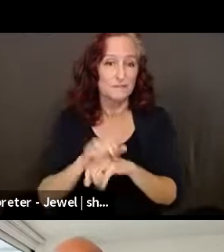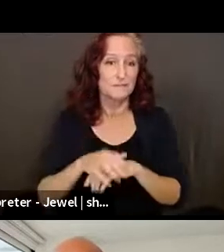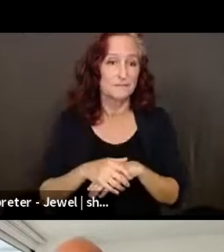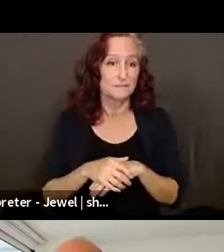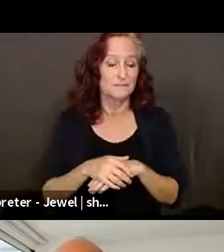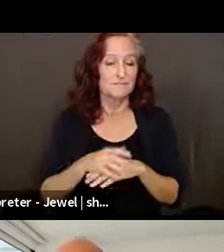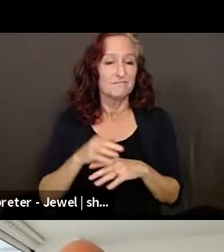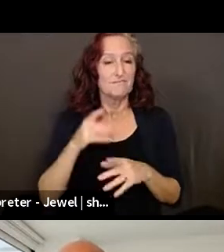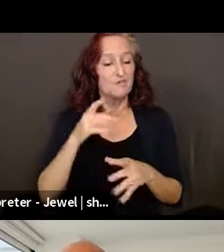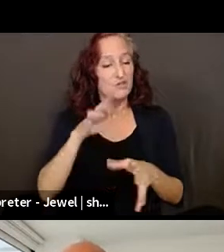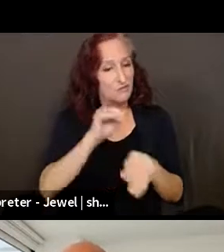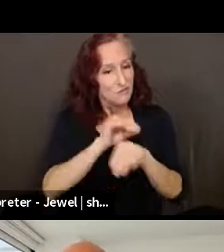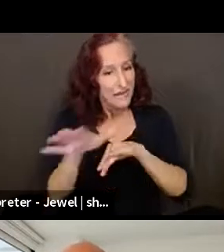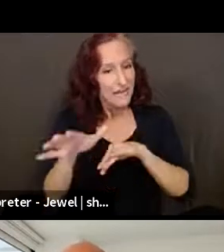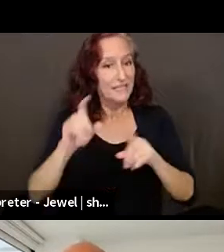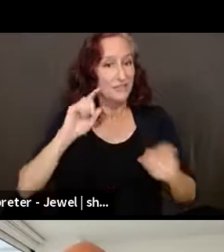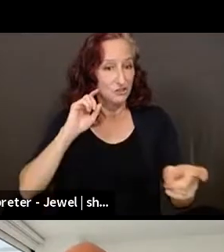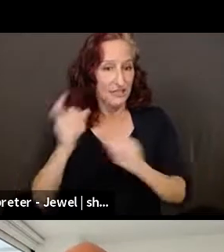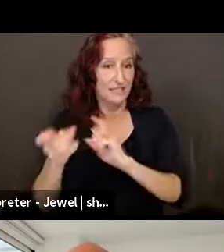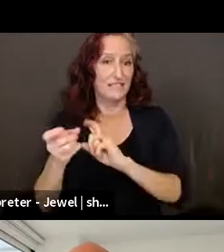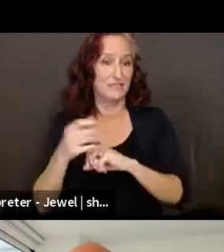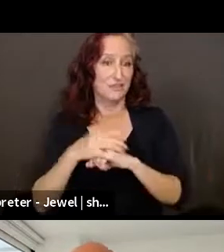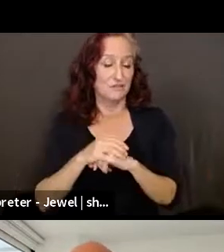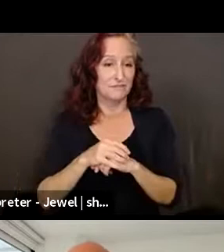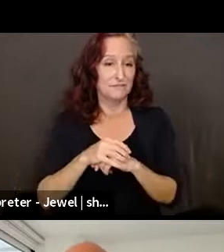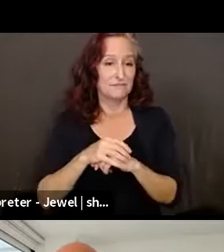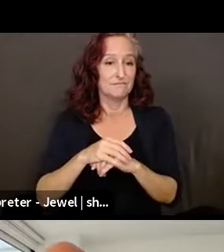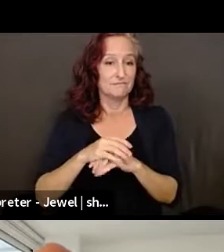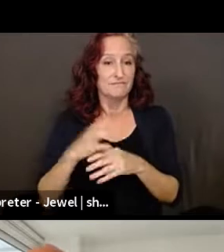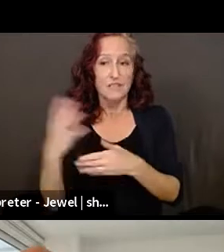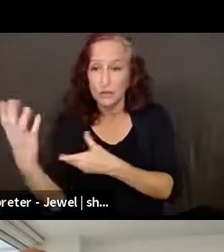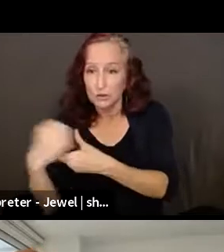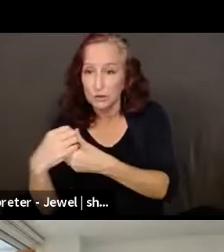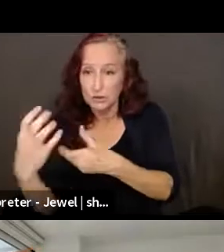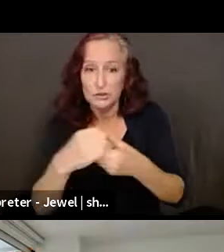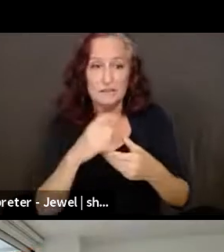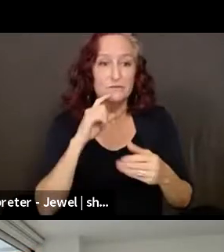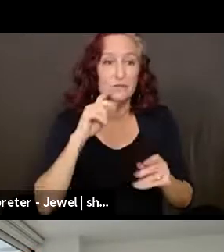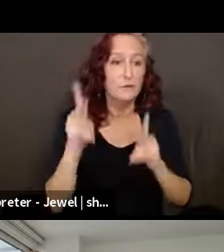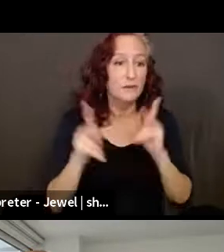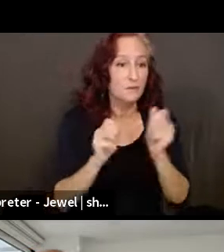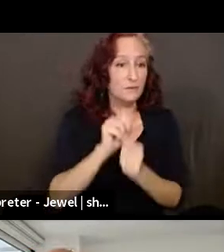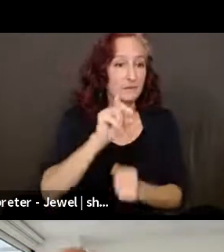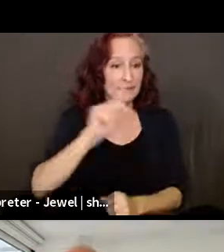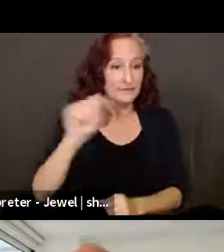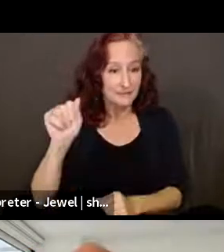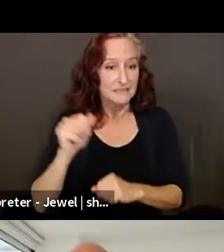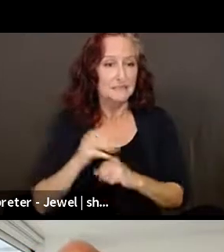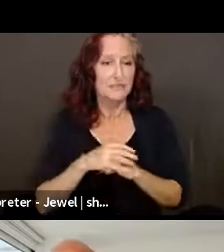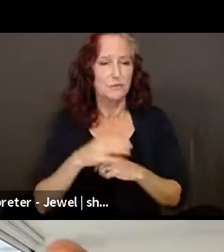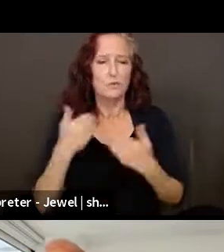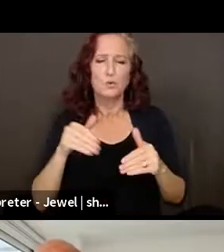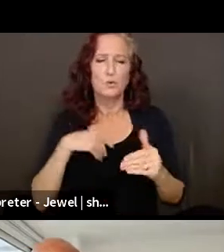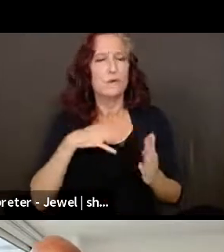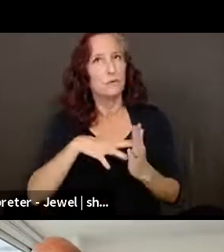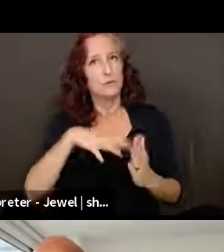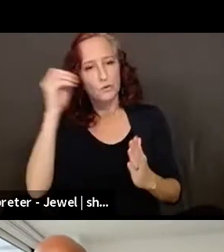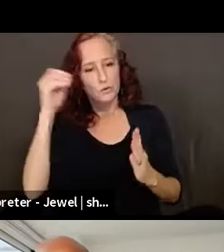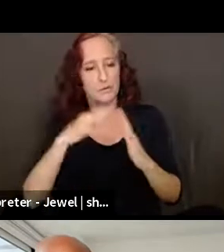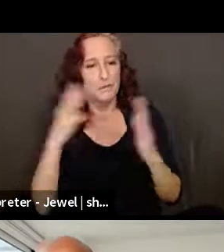creating change and creating inclusion for people with disabilities. And I have learned a ton from